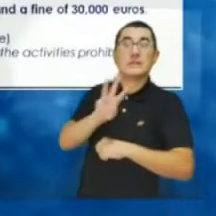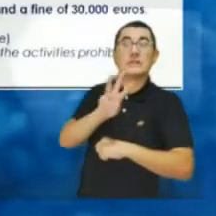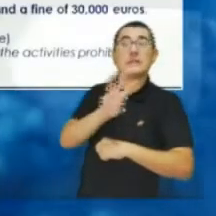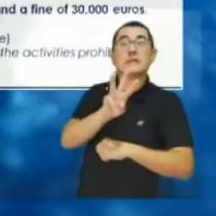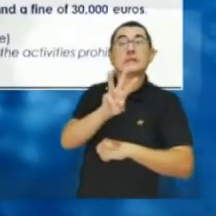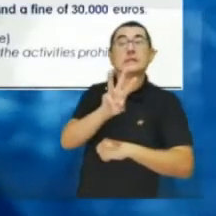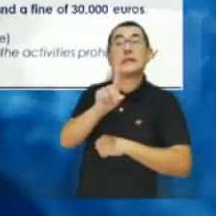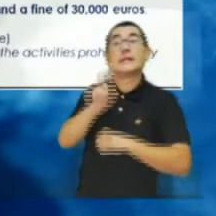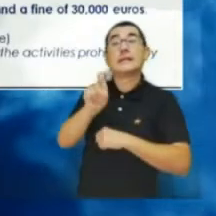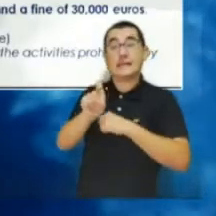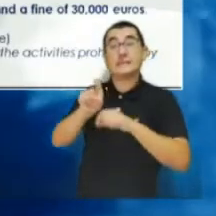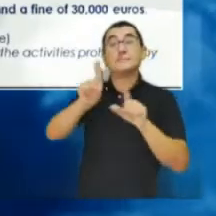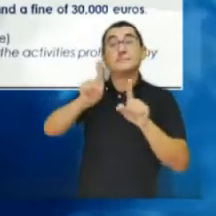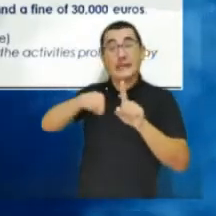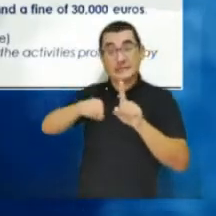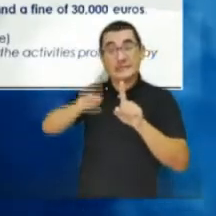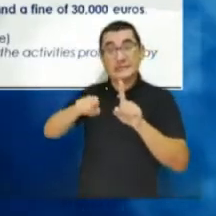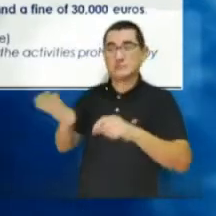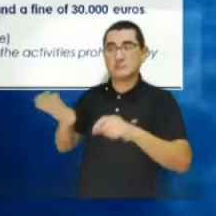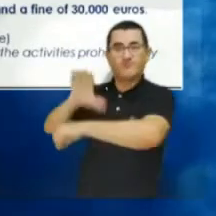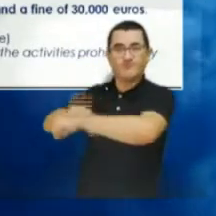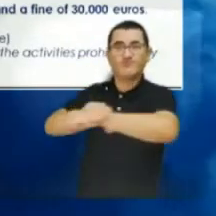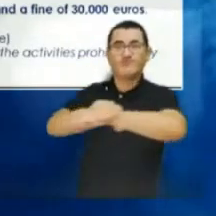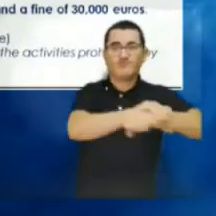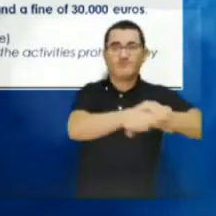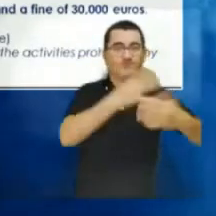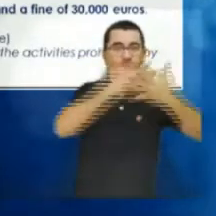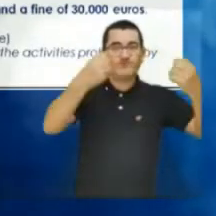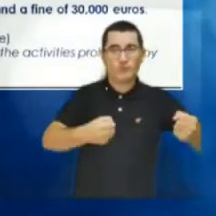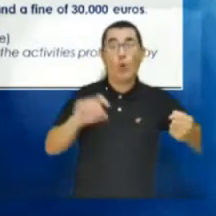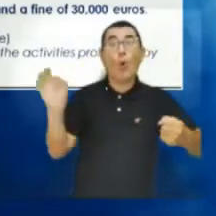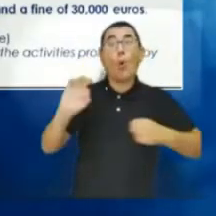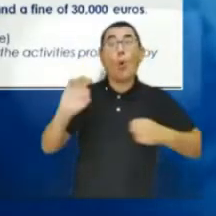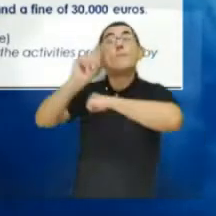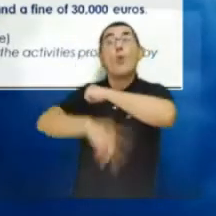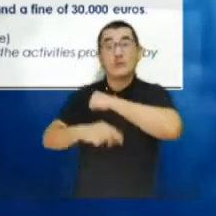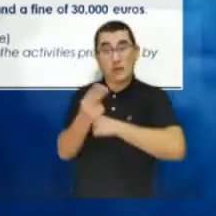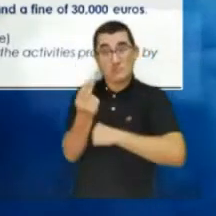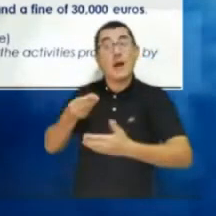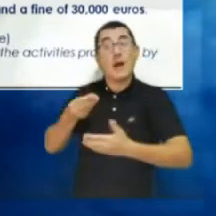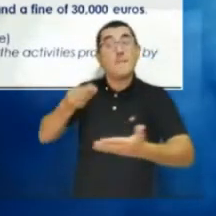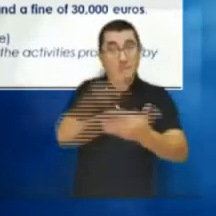possession, and it is the same sanctions which are applicable.